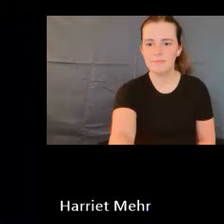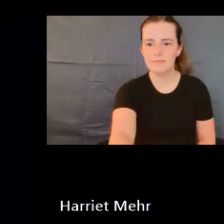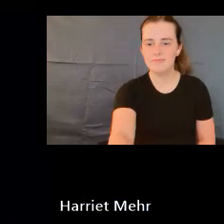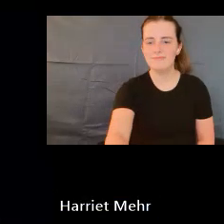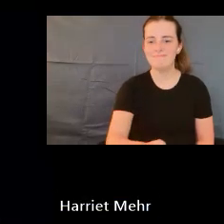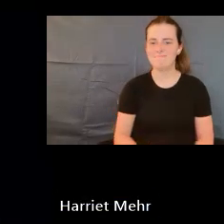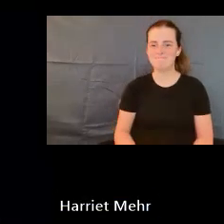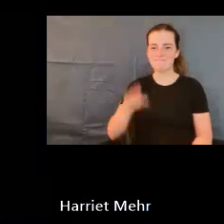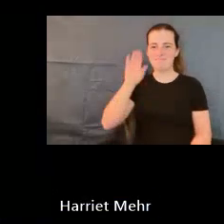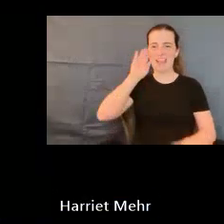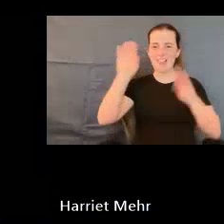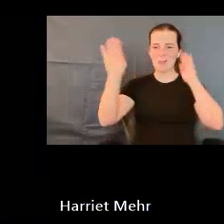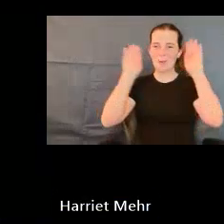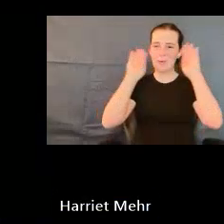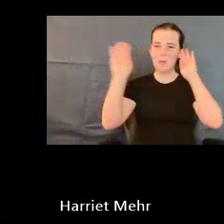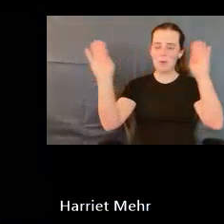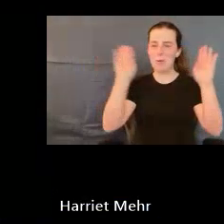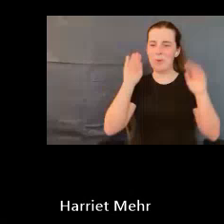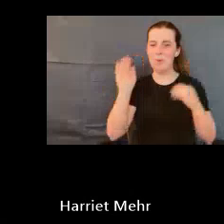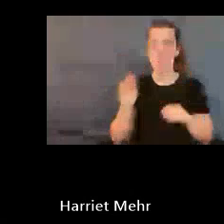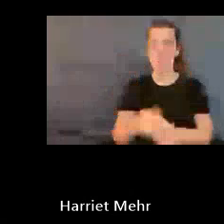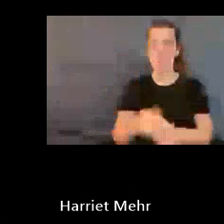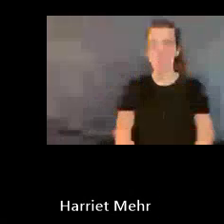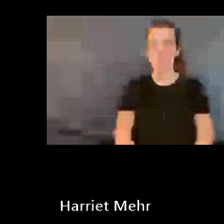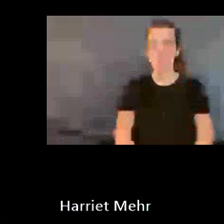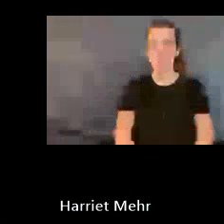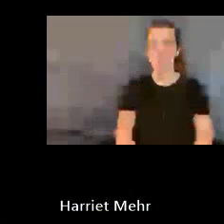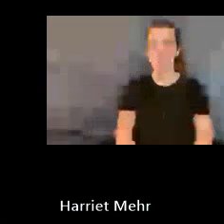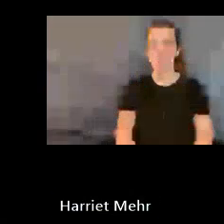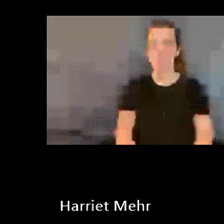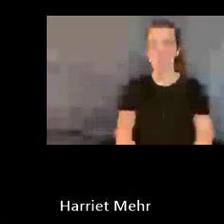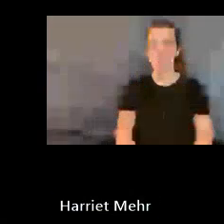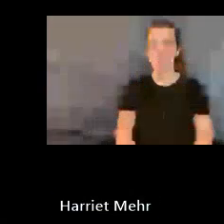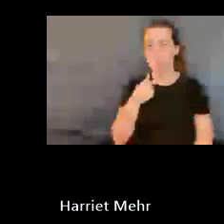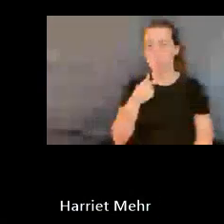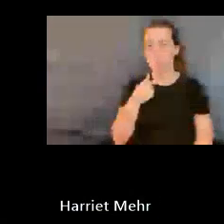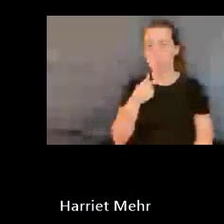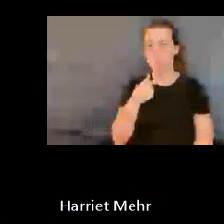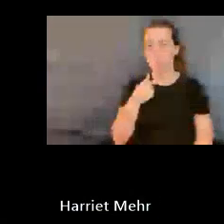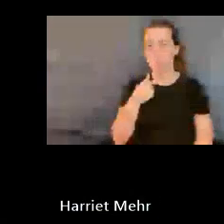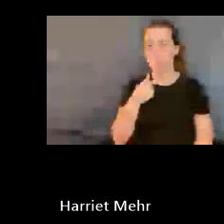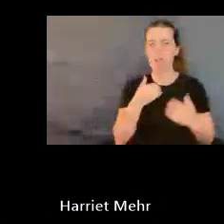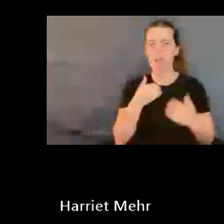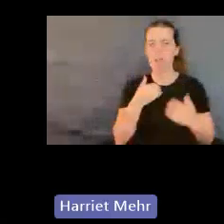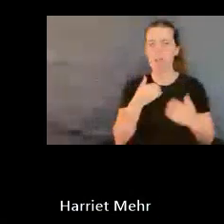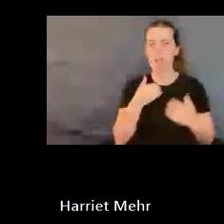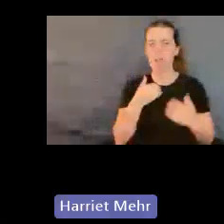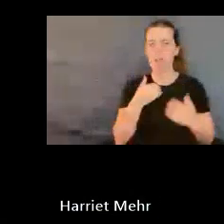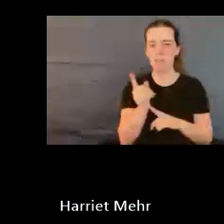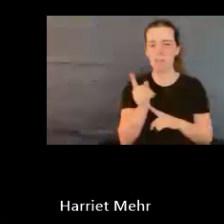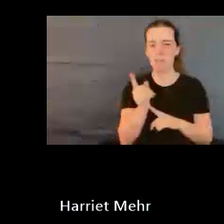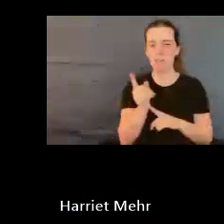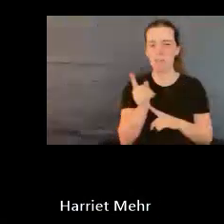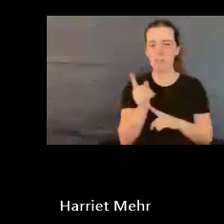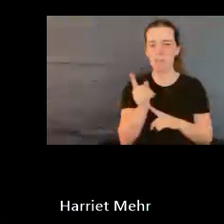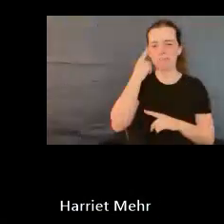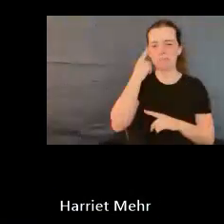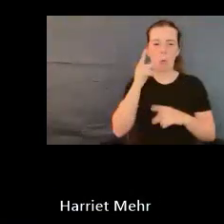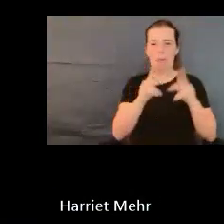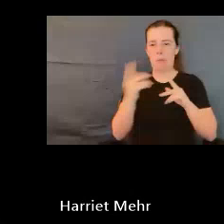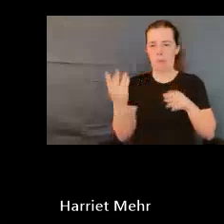Hello, everyone. I'm just going to give another minute for people to join and then we'll get